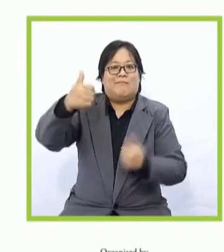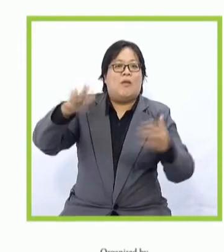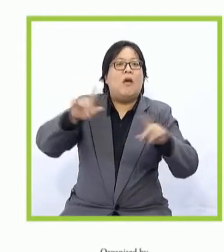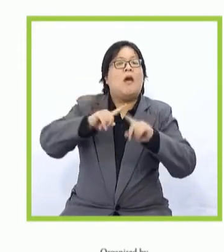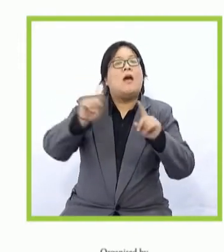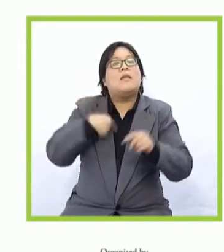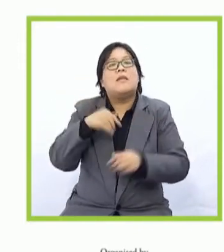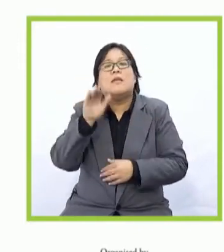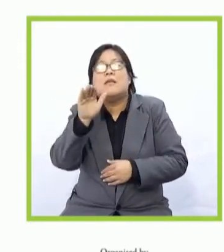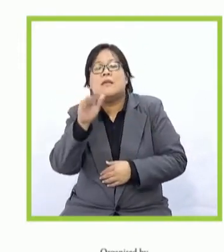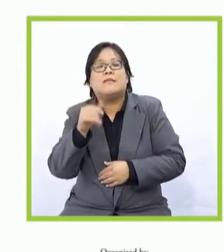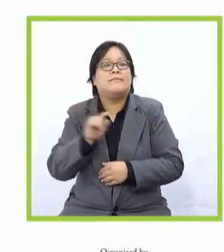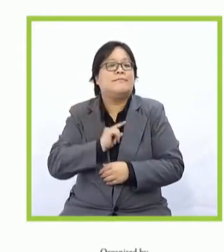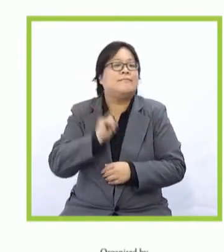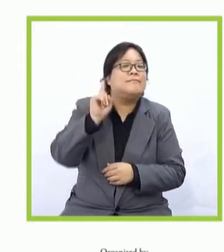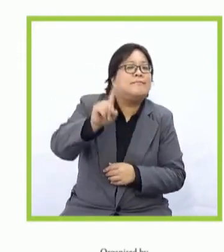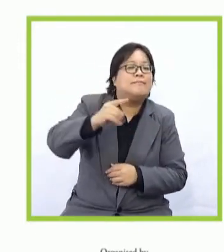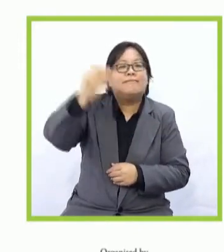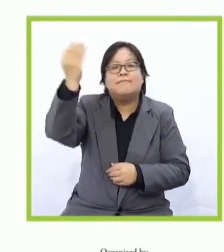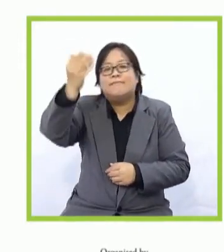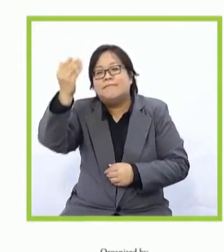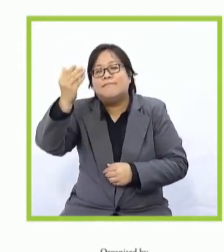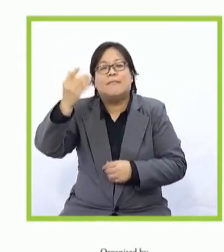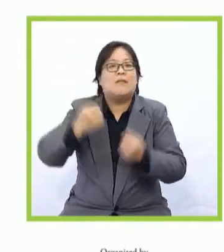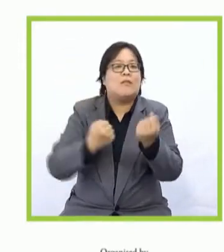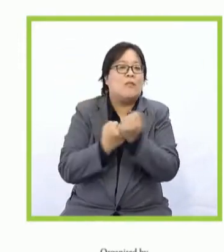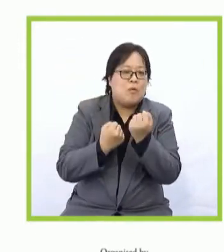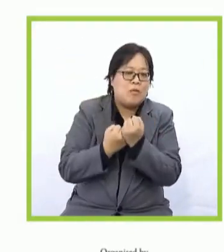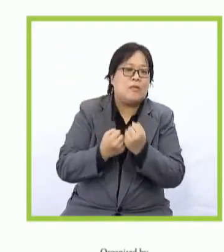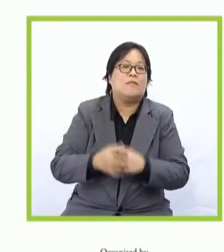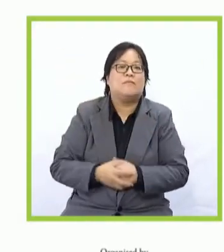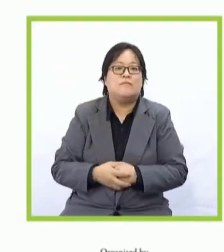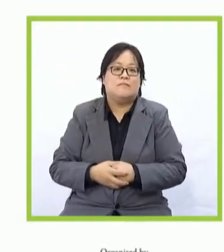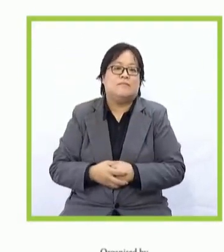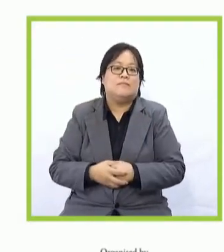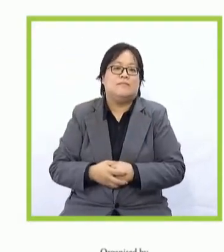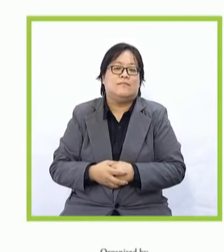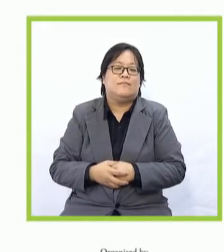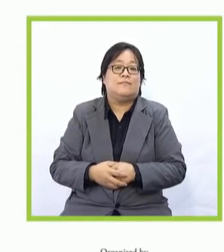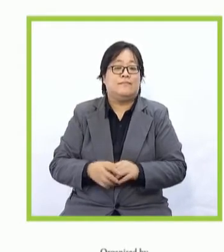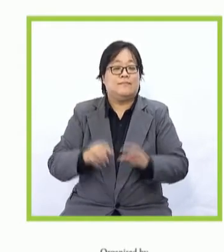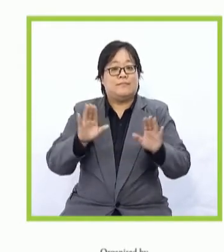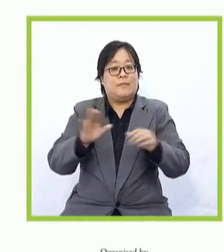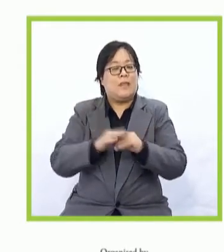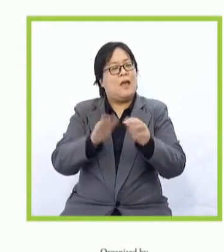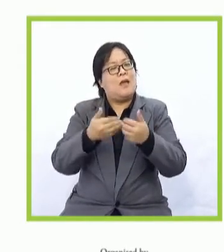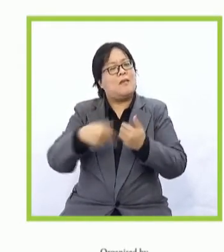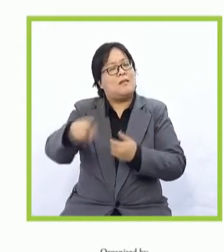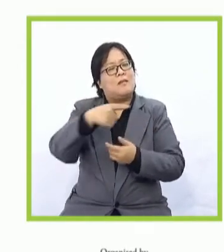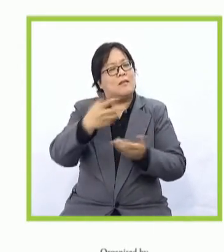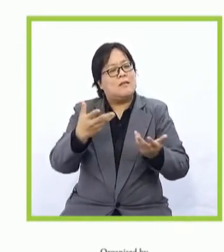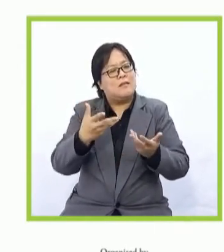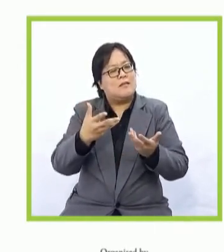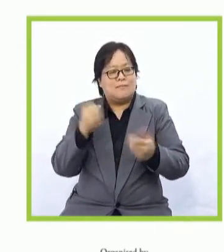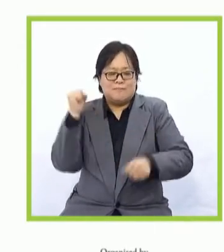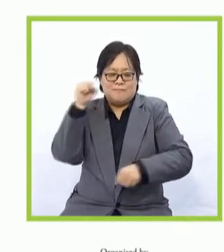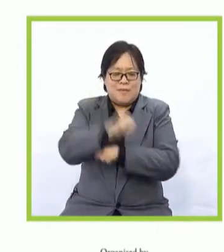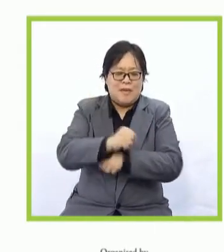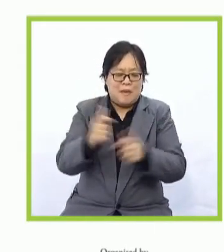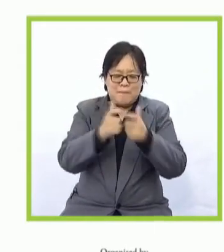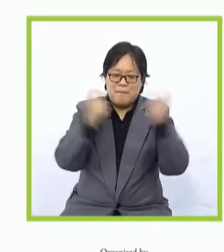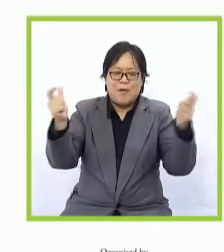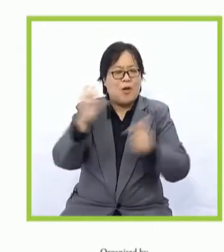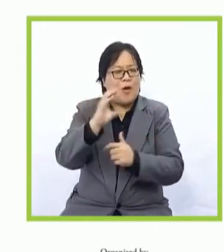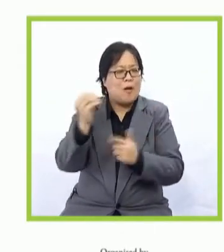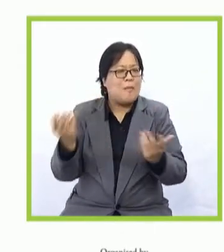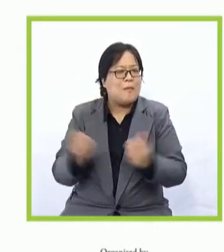asked to come and speak in support. Now, how do you beat such a powerful company? You have to